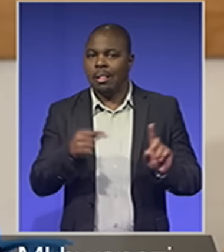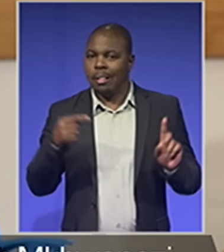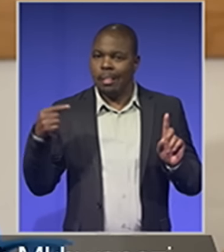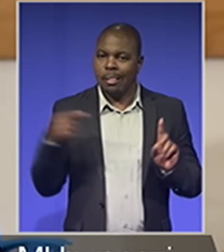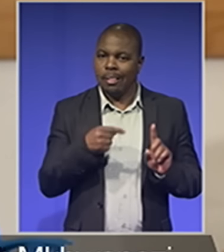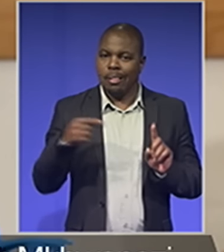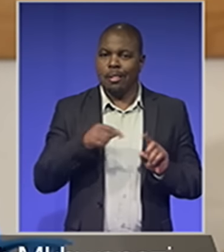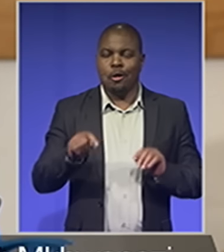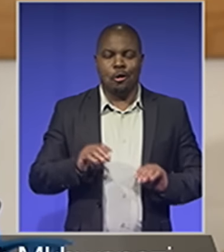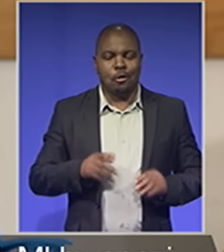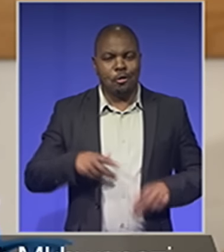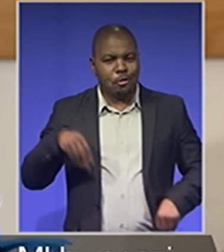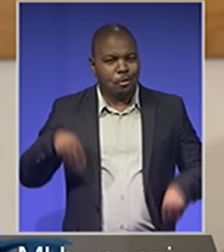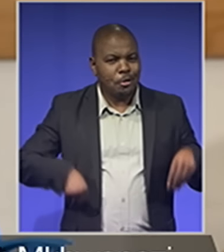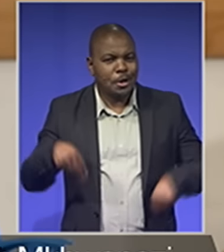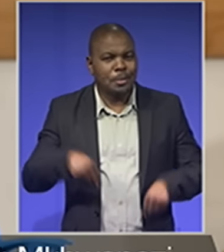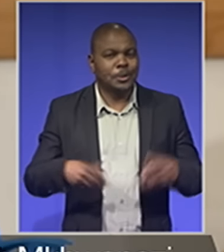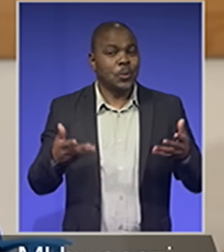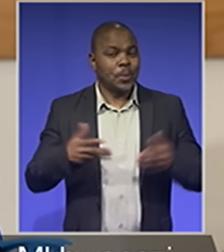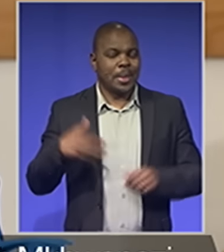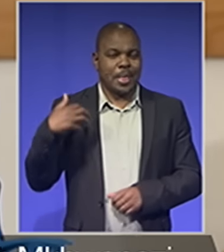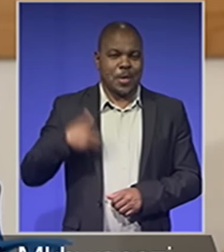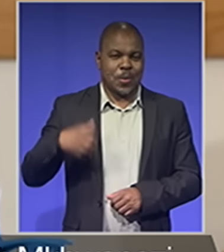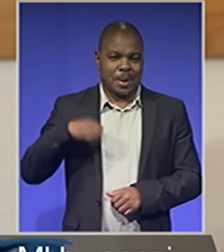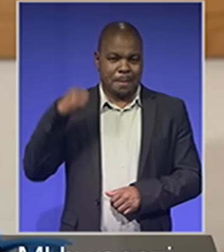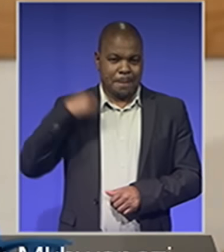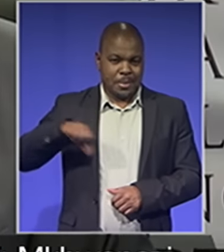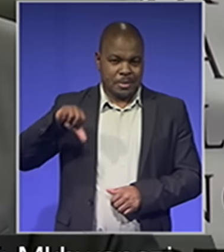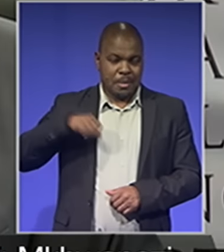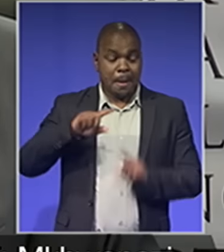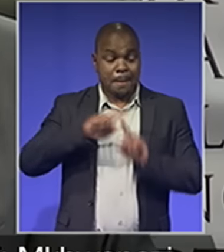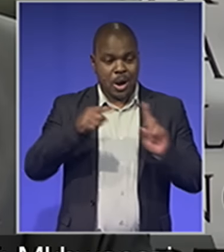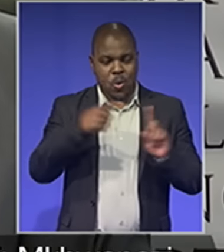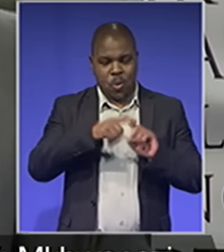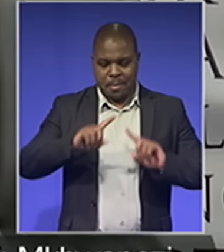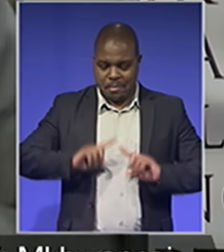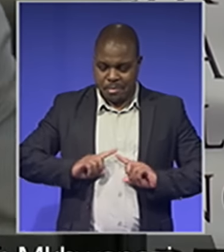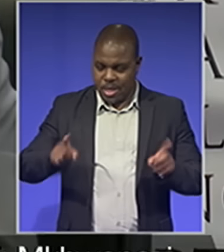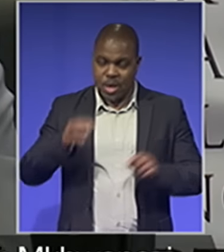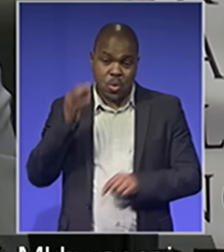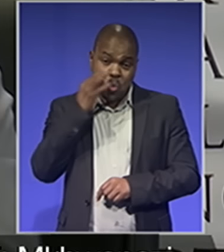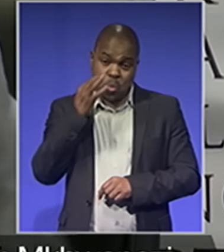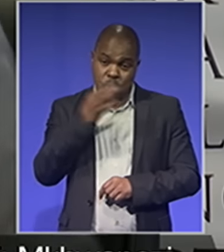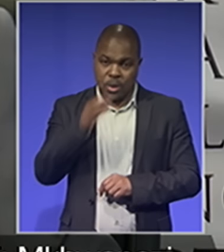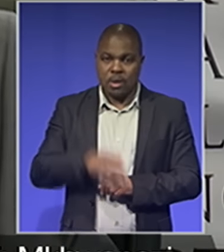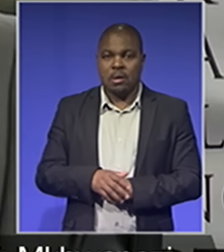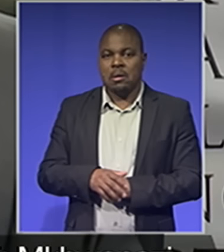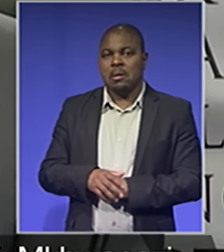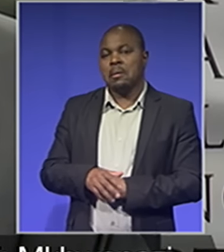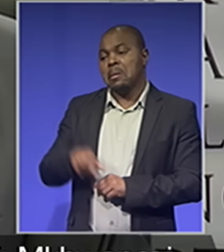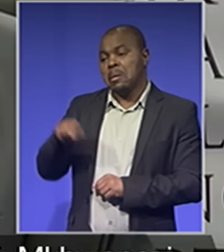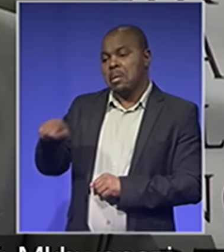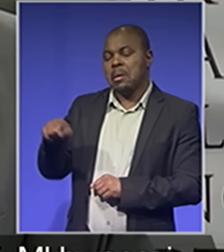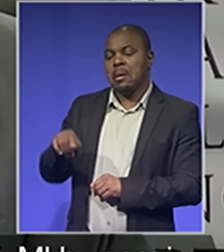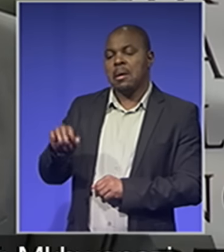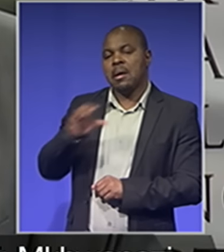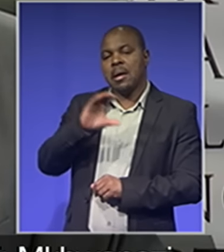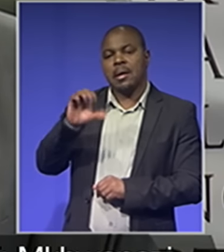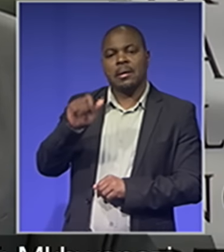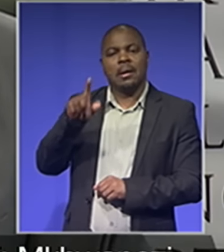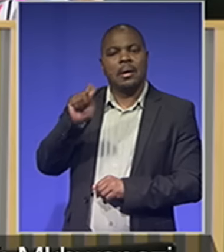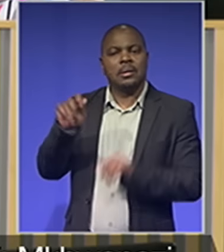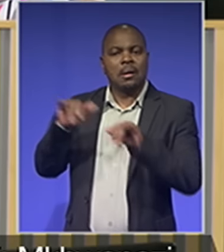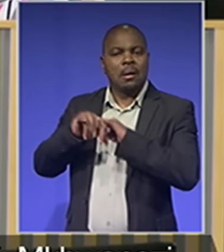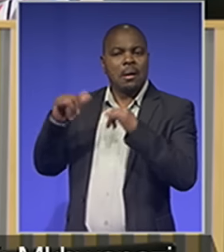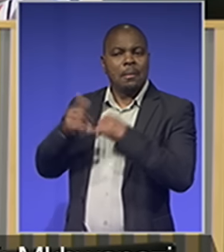jo bo tseneletseng kwa masepaleng wa Ekurhuleni. Fela o ganeditse fa tsentse dipone tsa sepodisi mo dijanageng tse leng